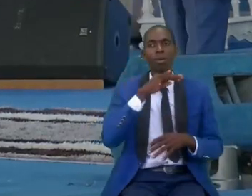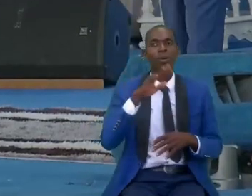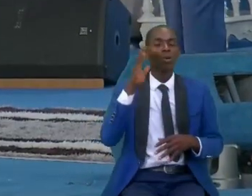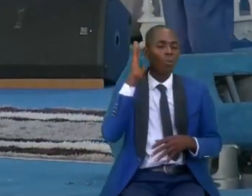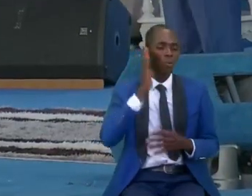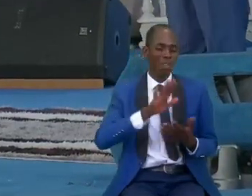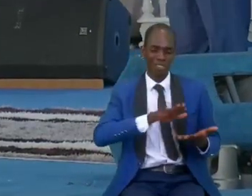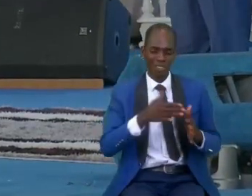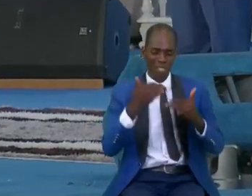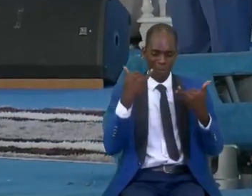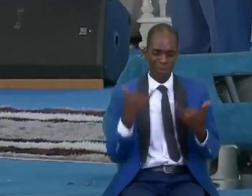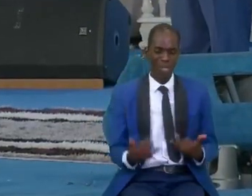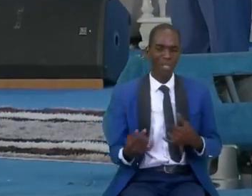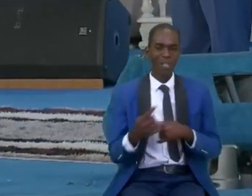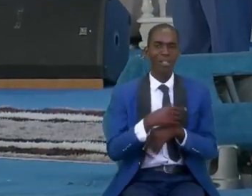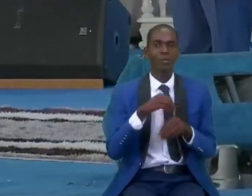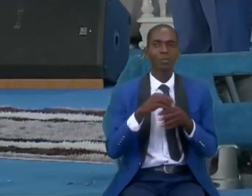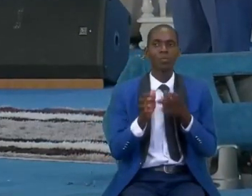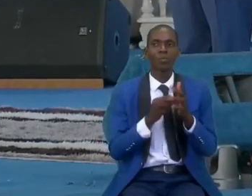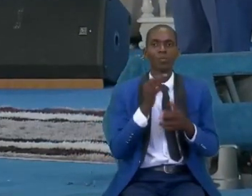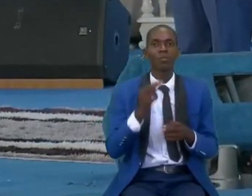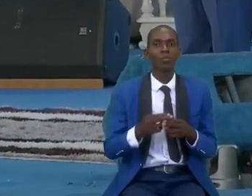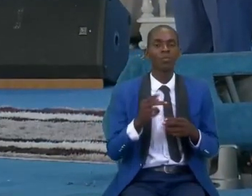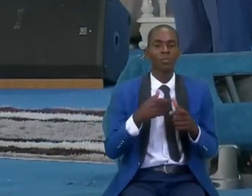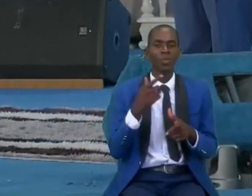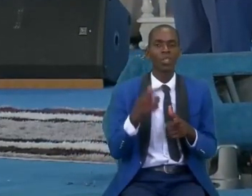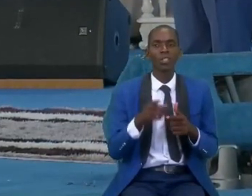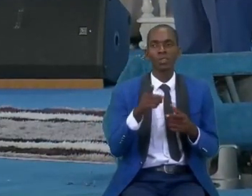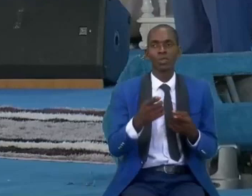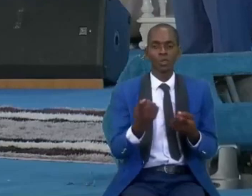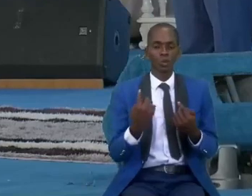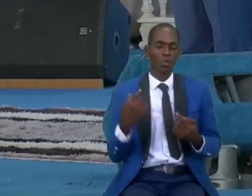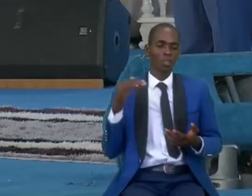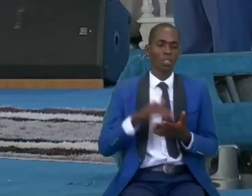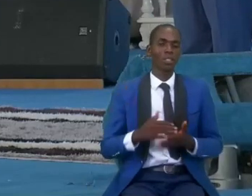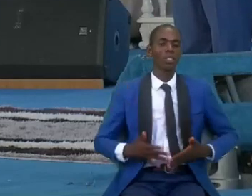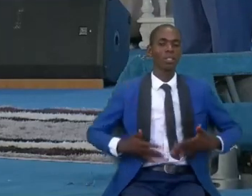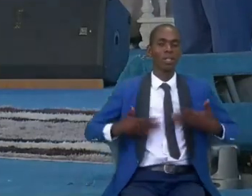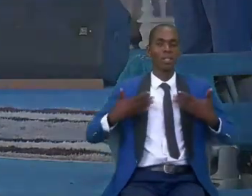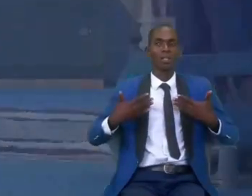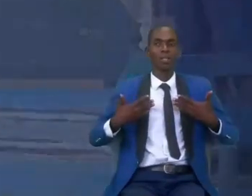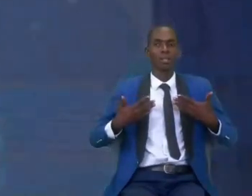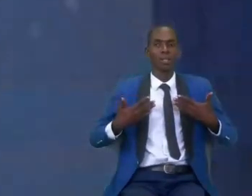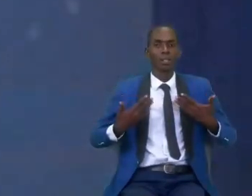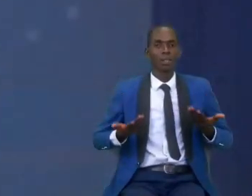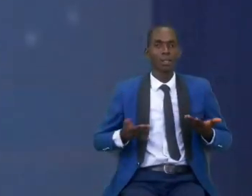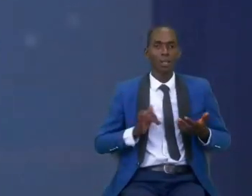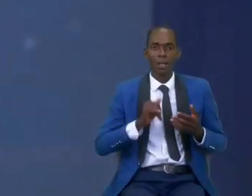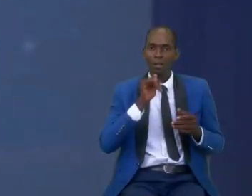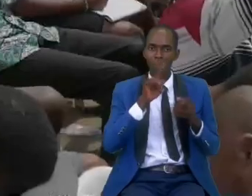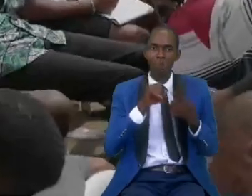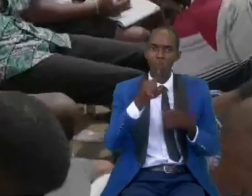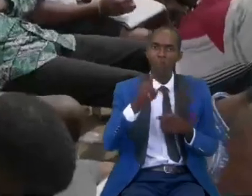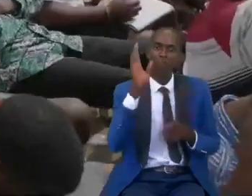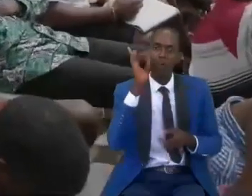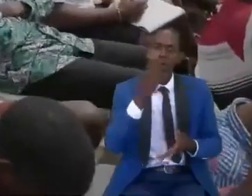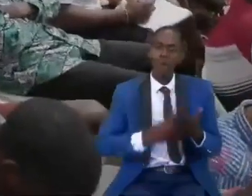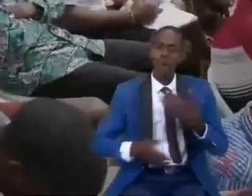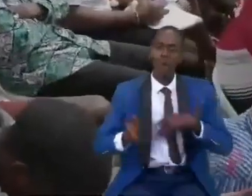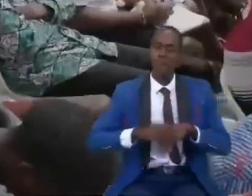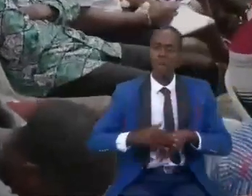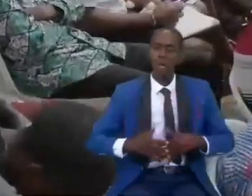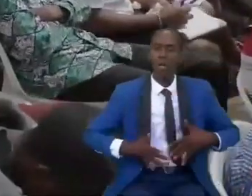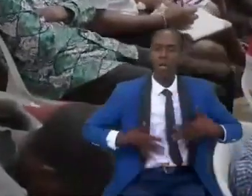come alive. I'm talking to somebody there. I'm talking to somebody there. You